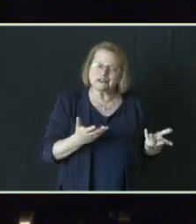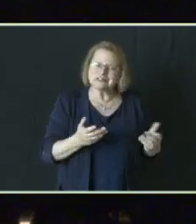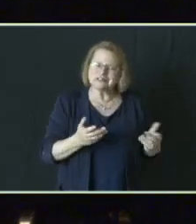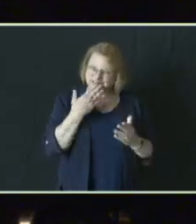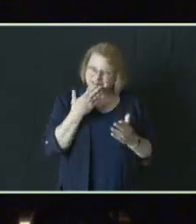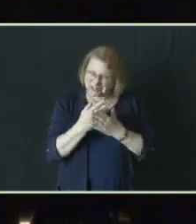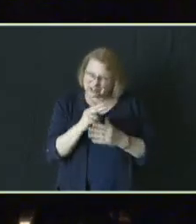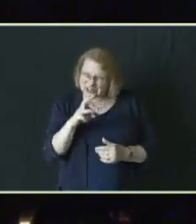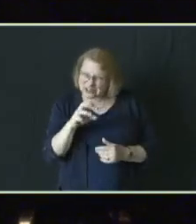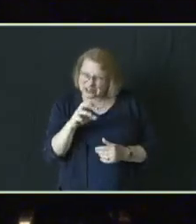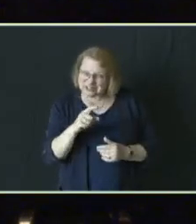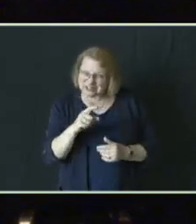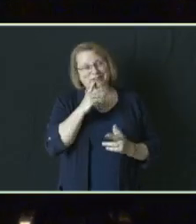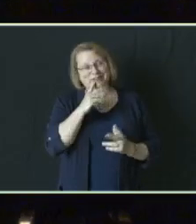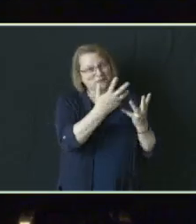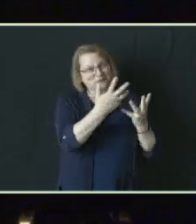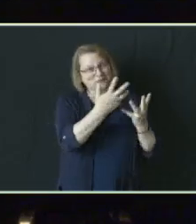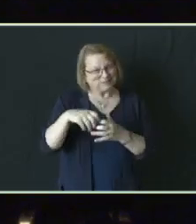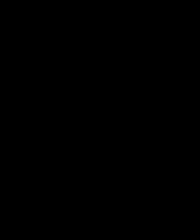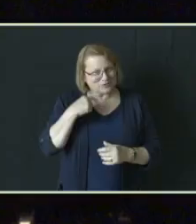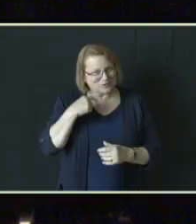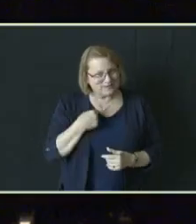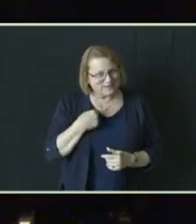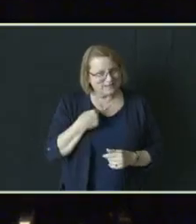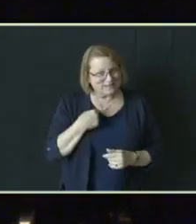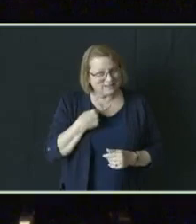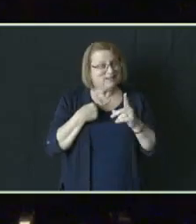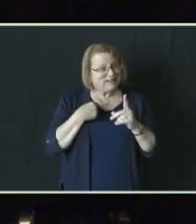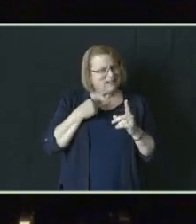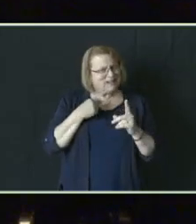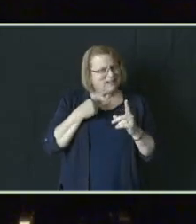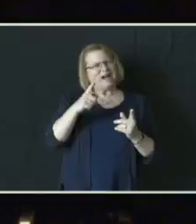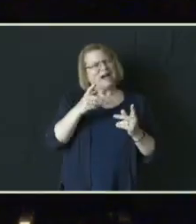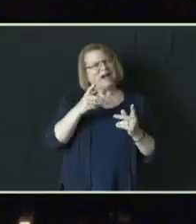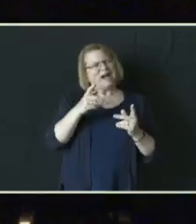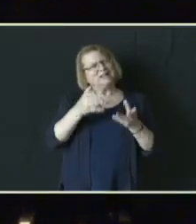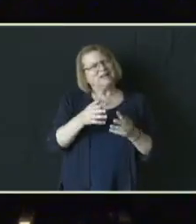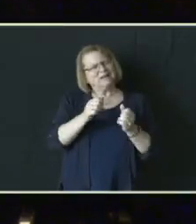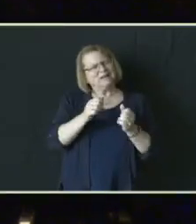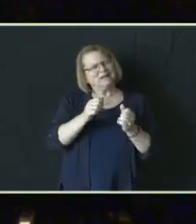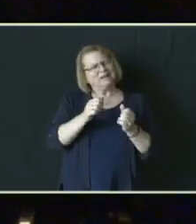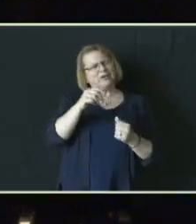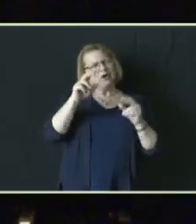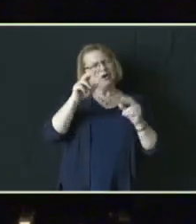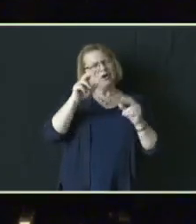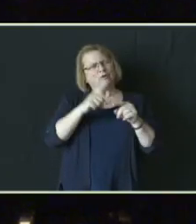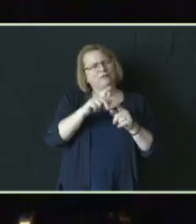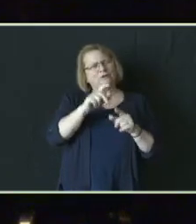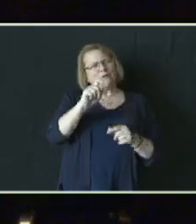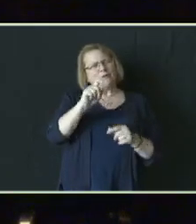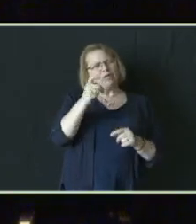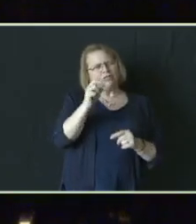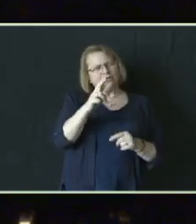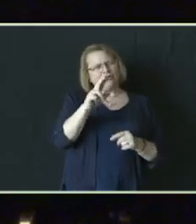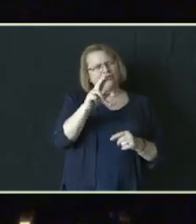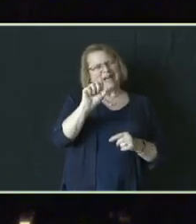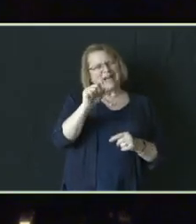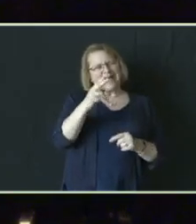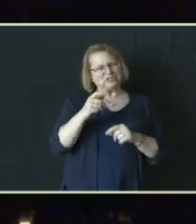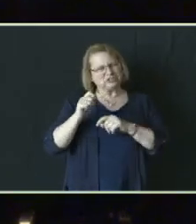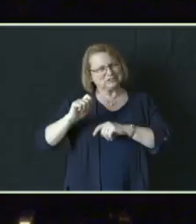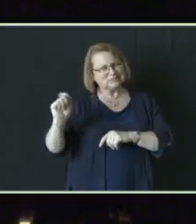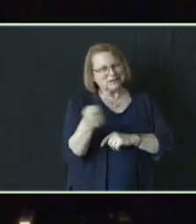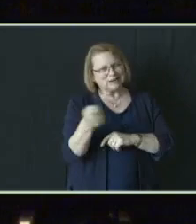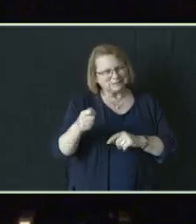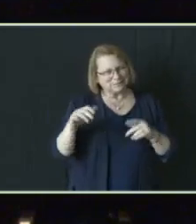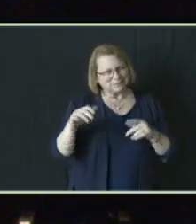at the end. I'll leave this point with a quote from Arthur Ashe, the famous African-American tennis player. He said, "Success